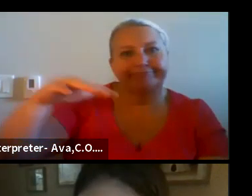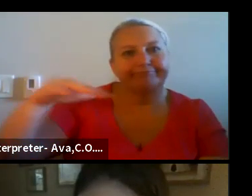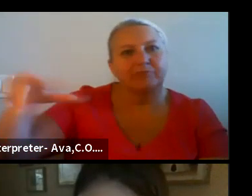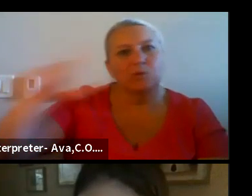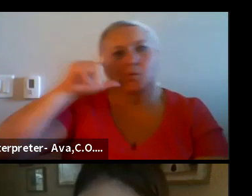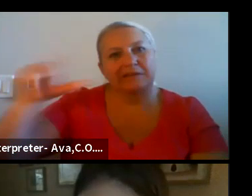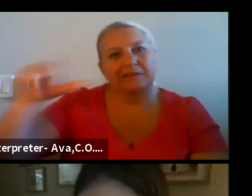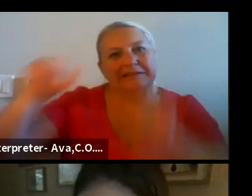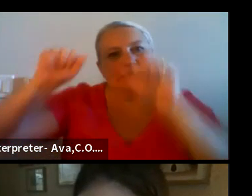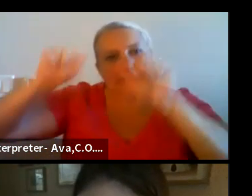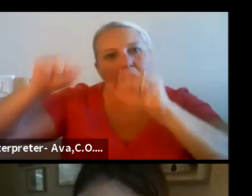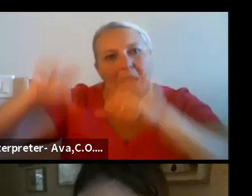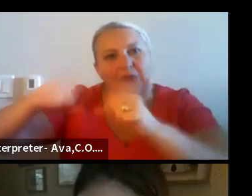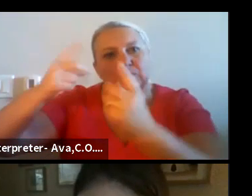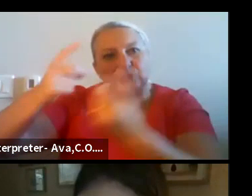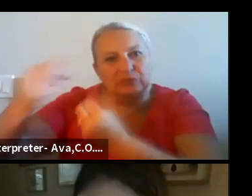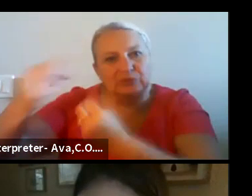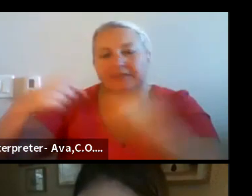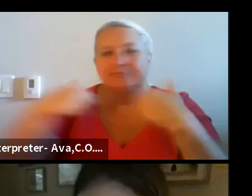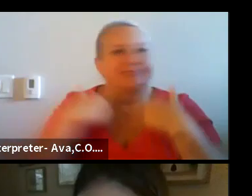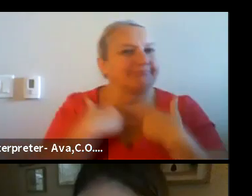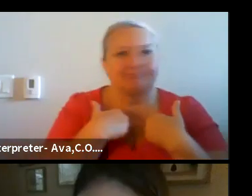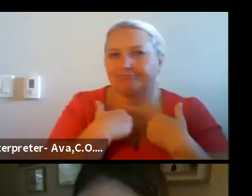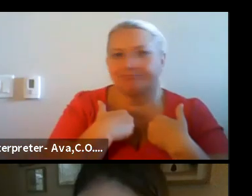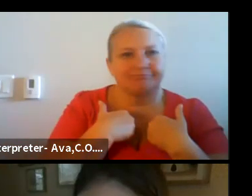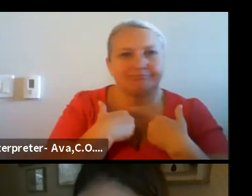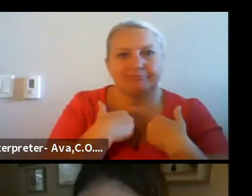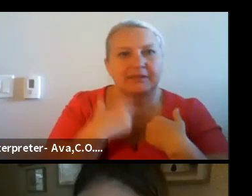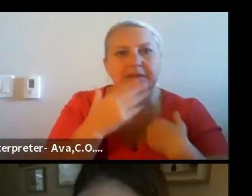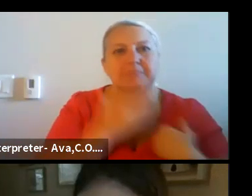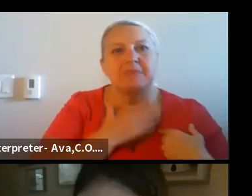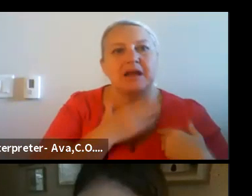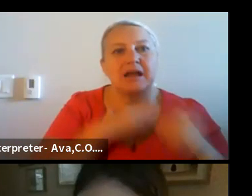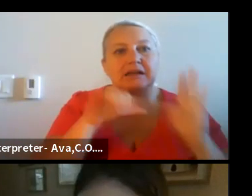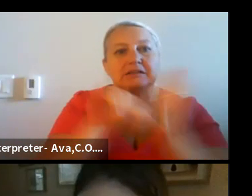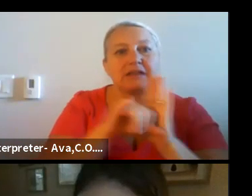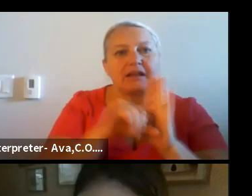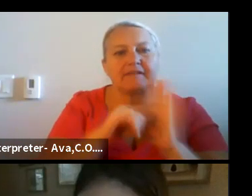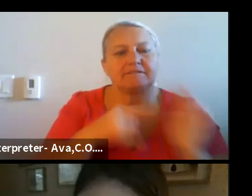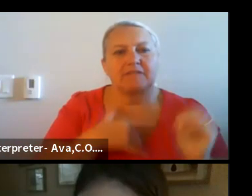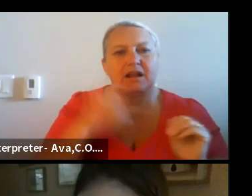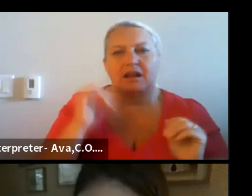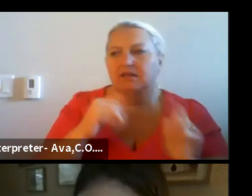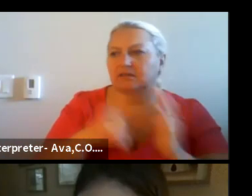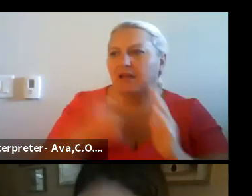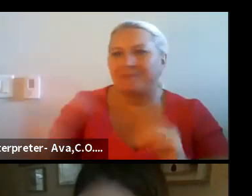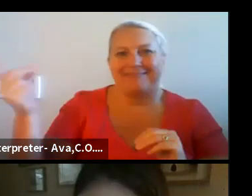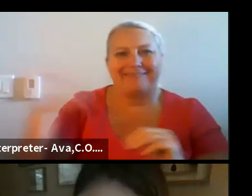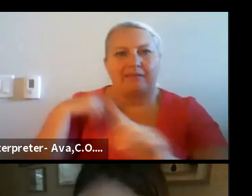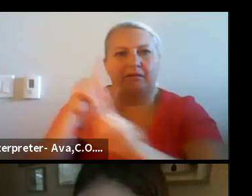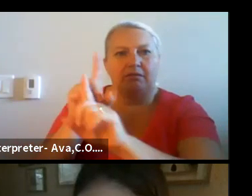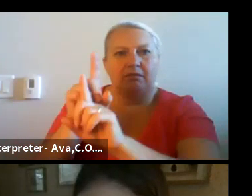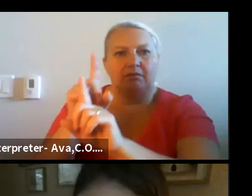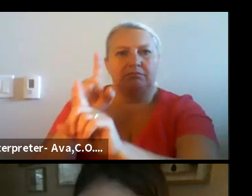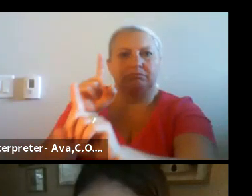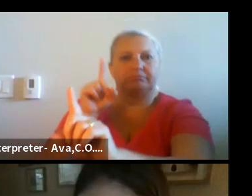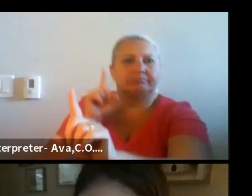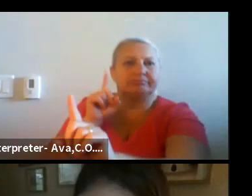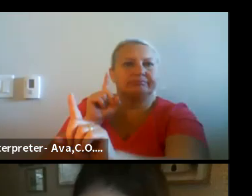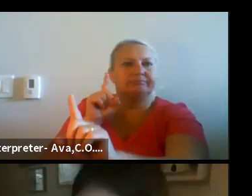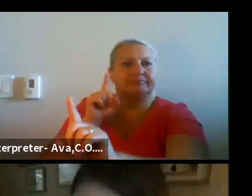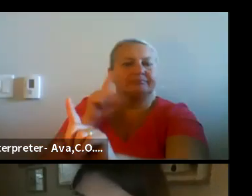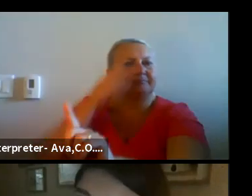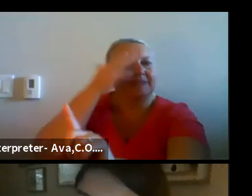my identity has to be left at a distance because I just don't fit into